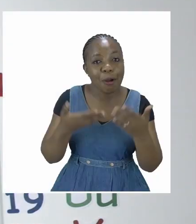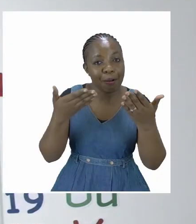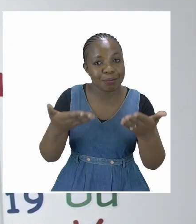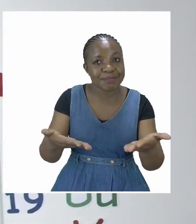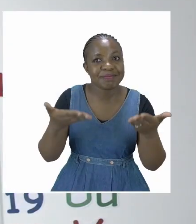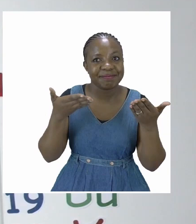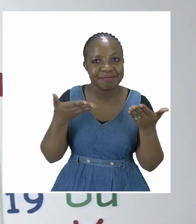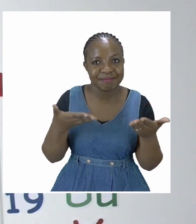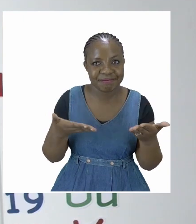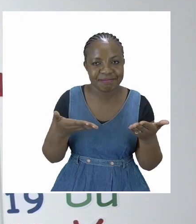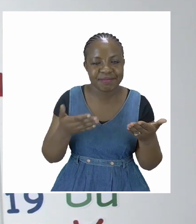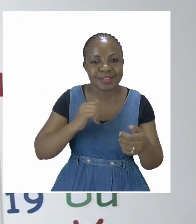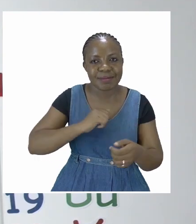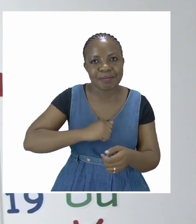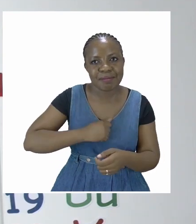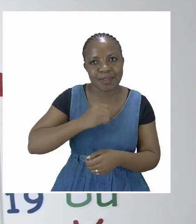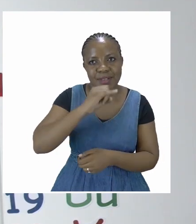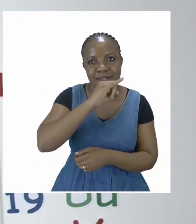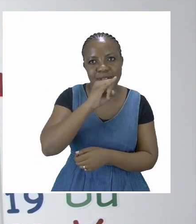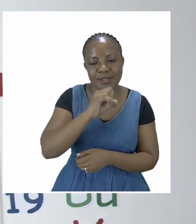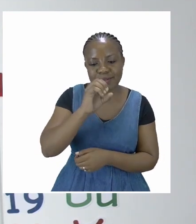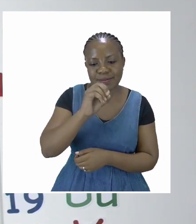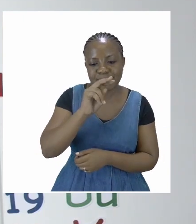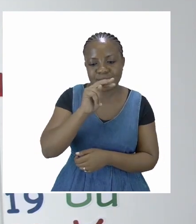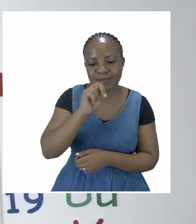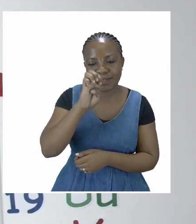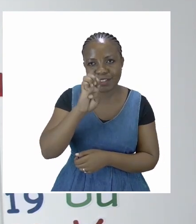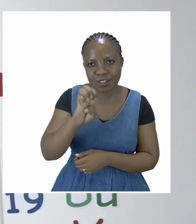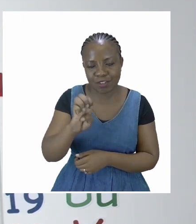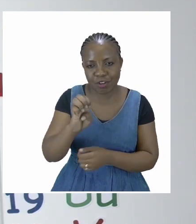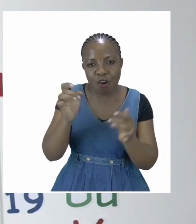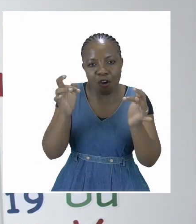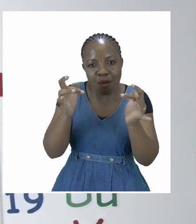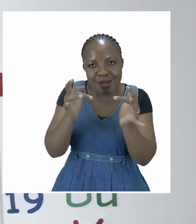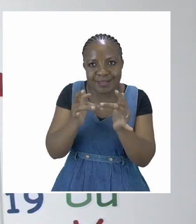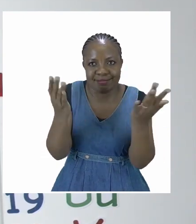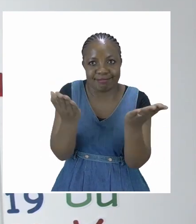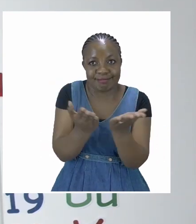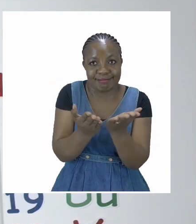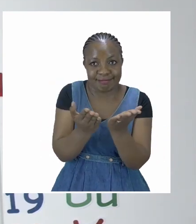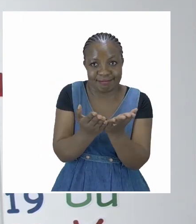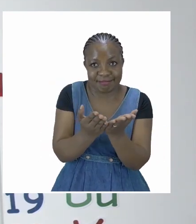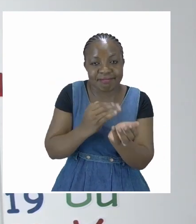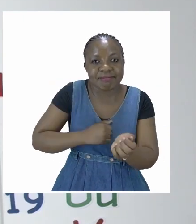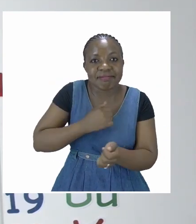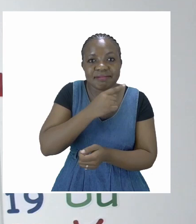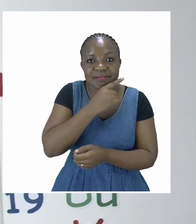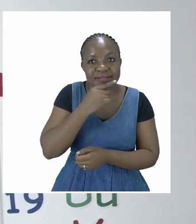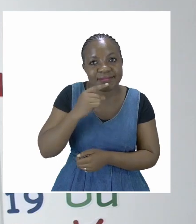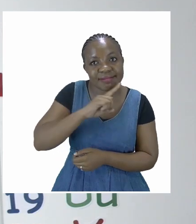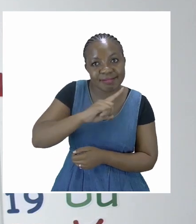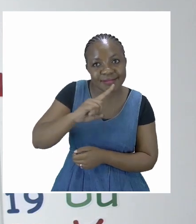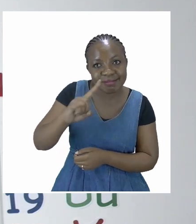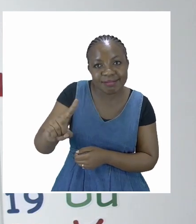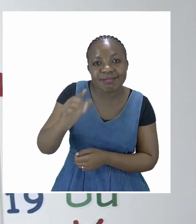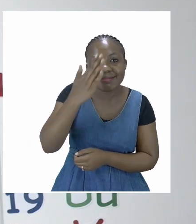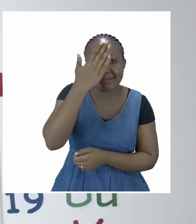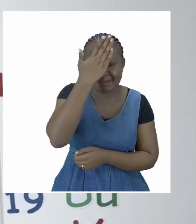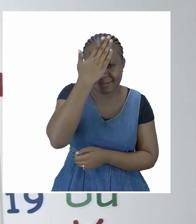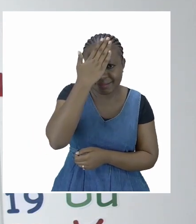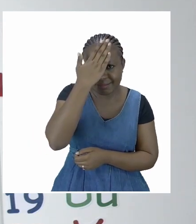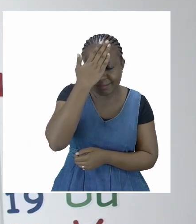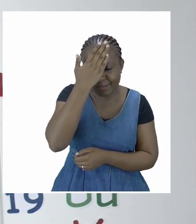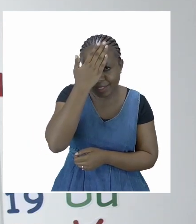Welcome to My Zone Online School. My name is Teacher Mutsa. Get your education